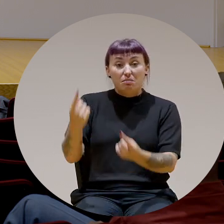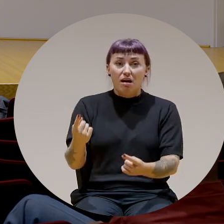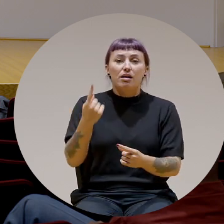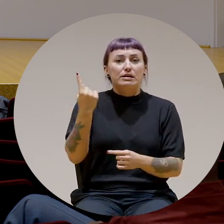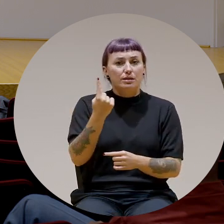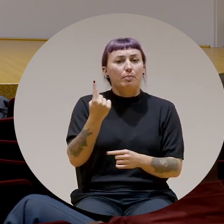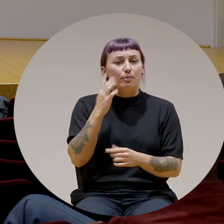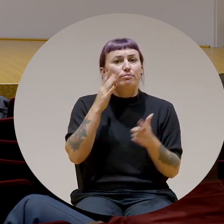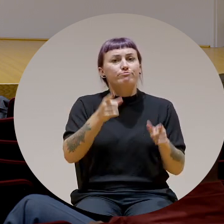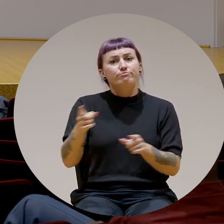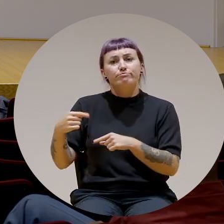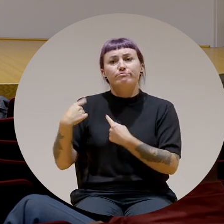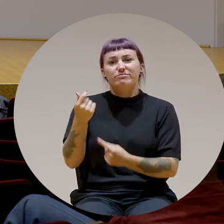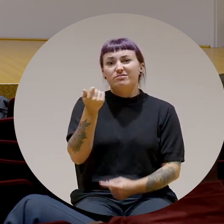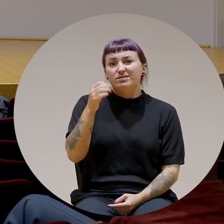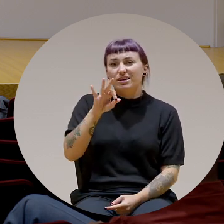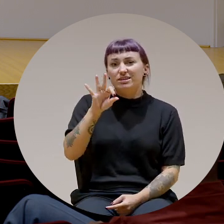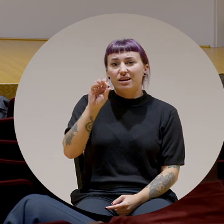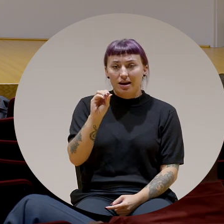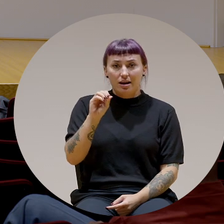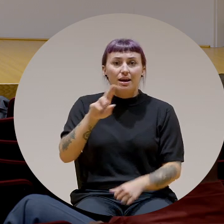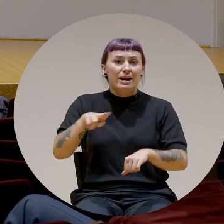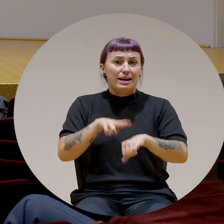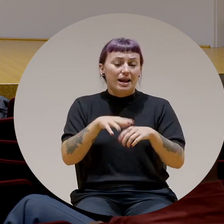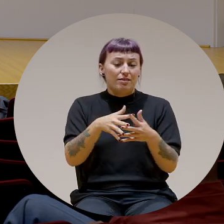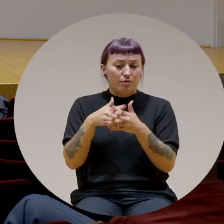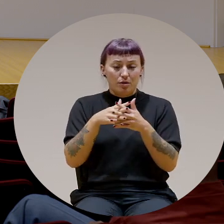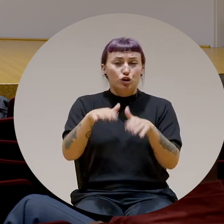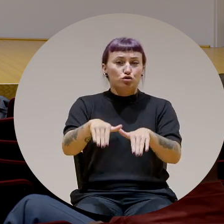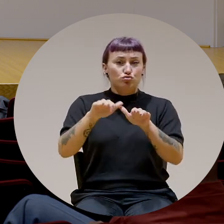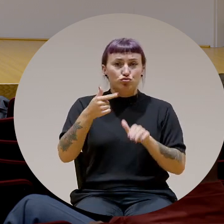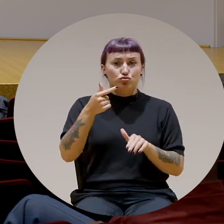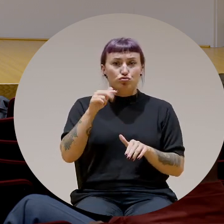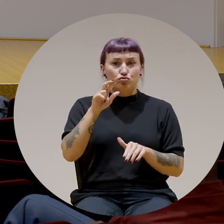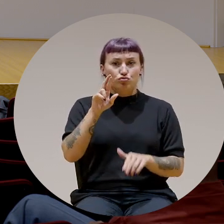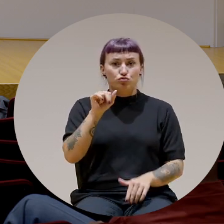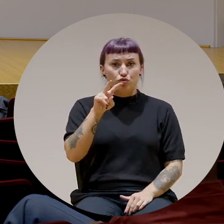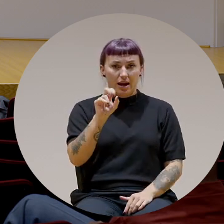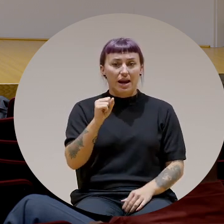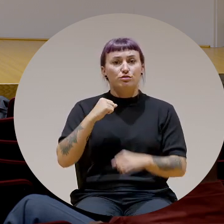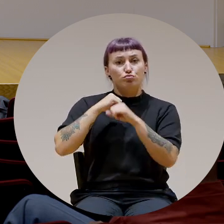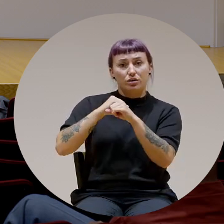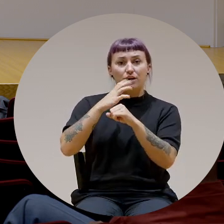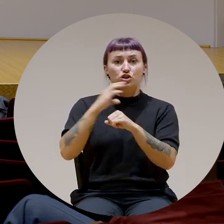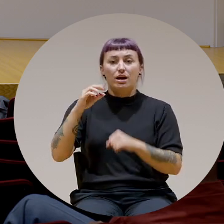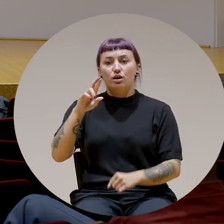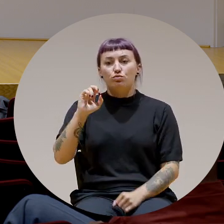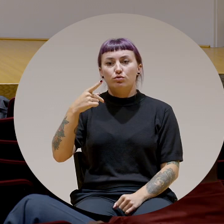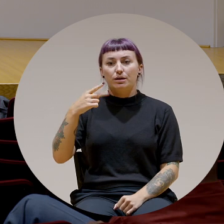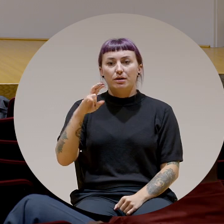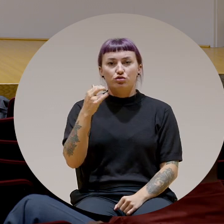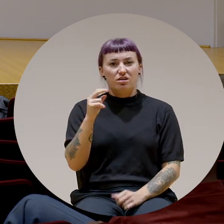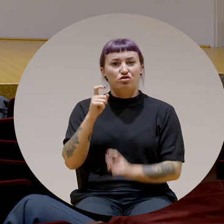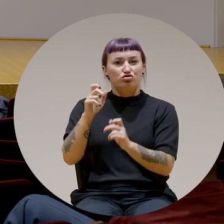been something that's been going on since 1990, the Native American Graves Protection and Repatriation Act,